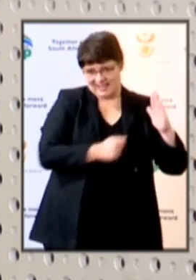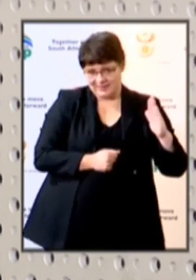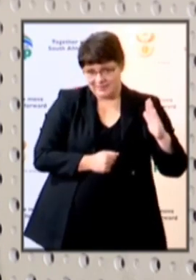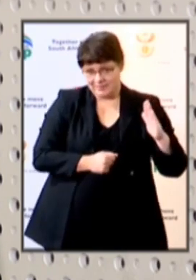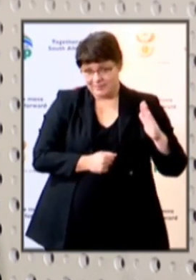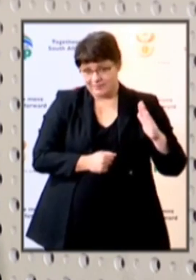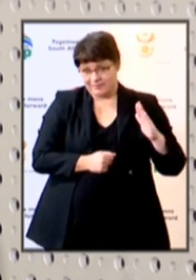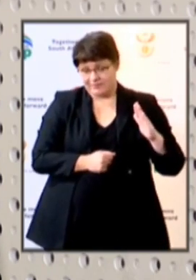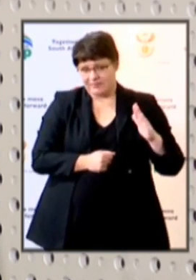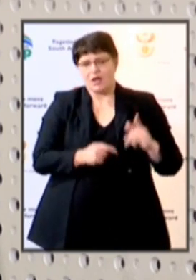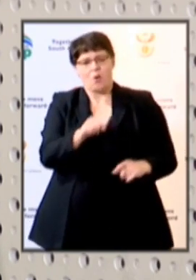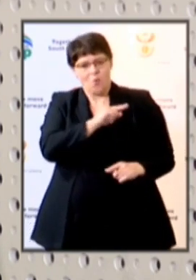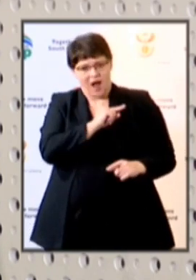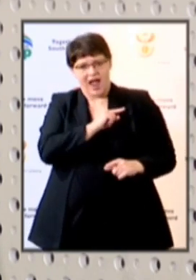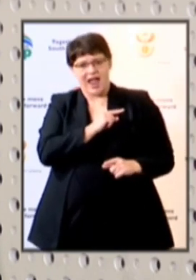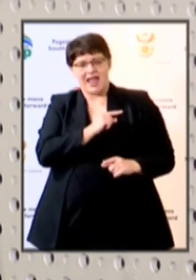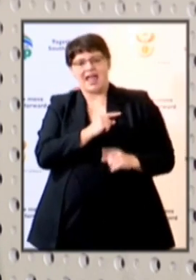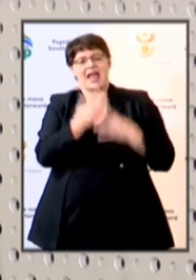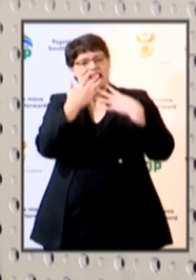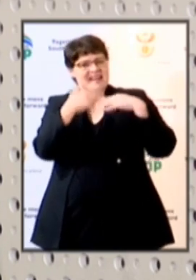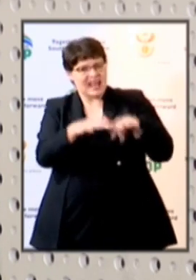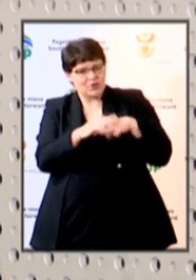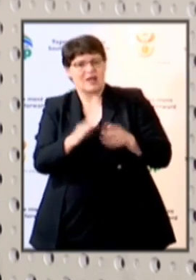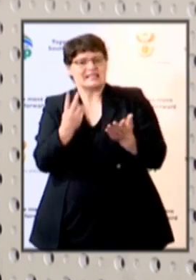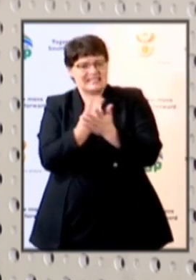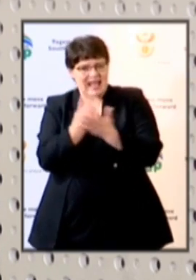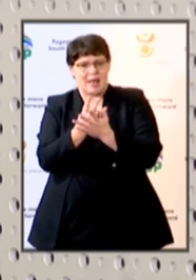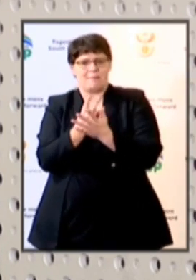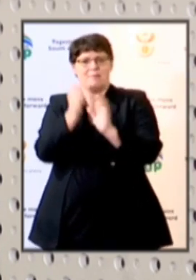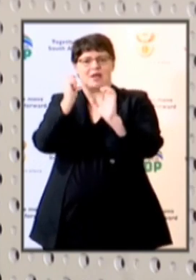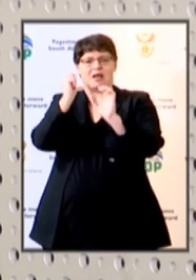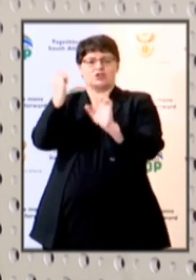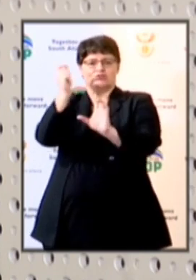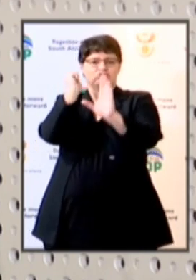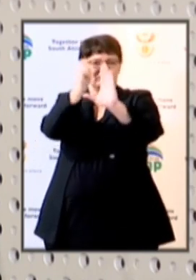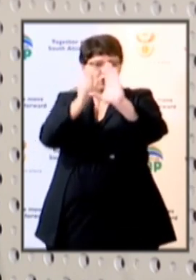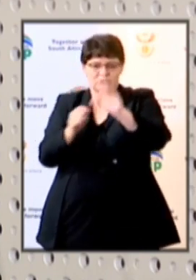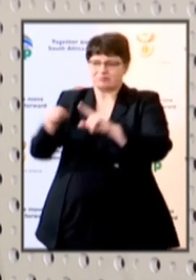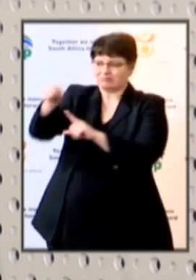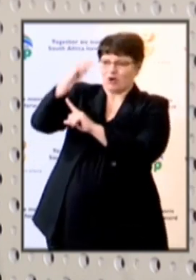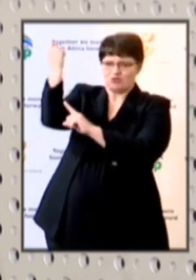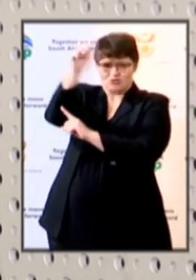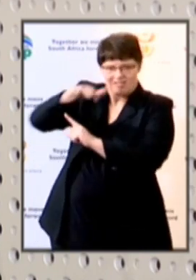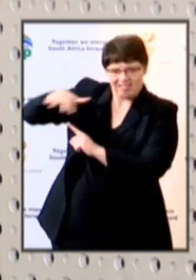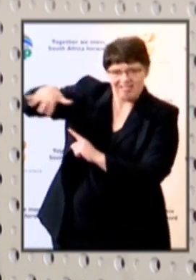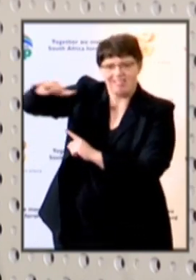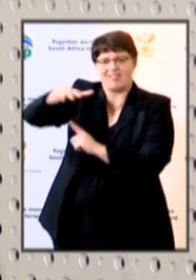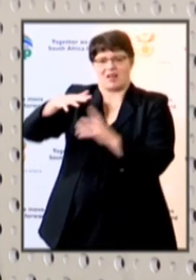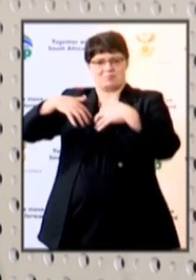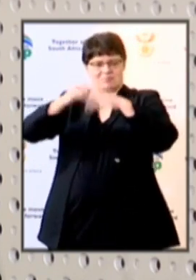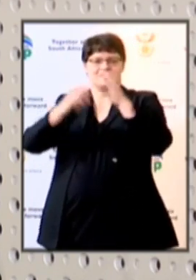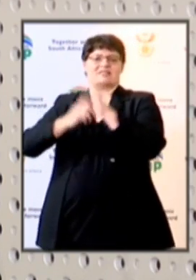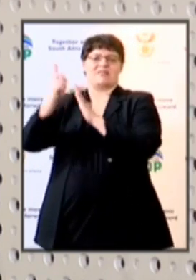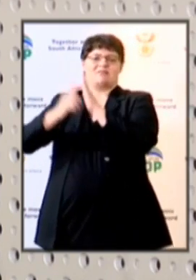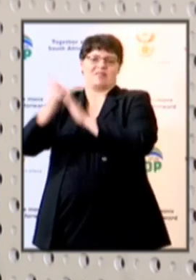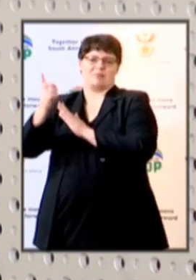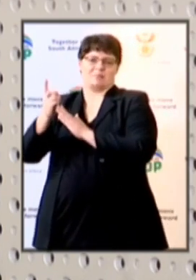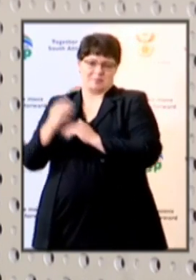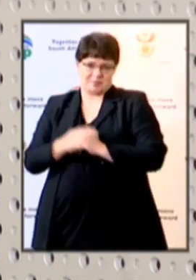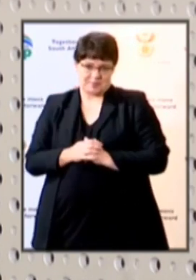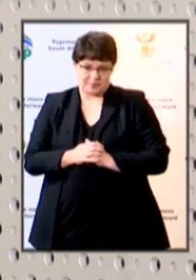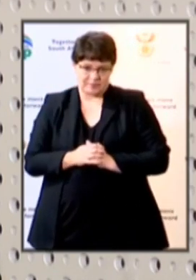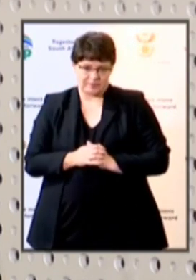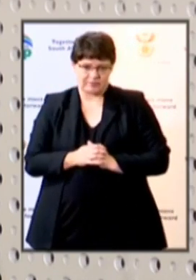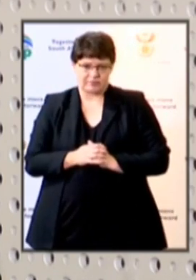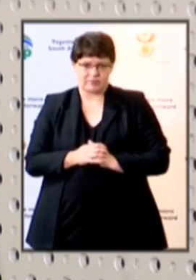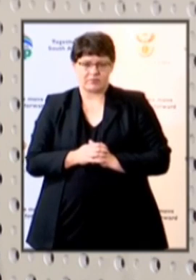to create a food delivery network in townships as well. Now we've pulled out a few key areas. We will